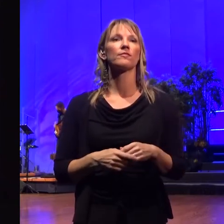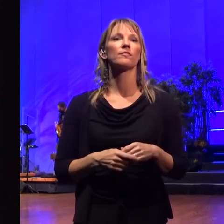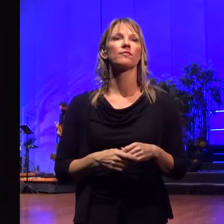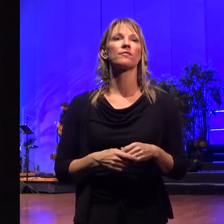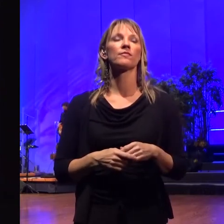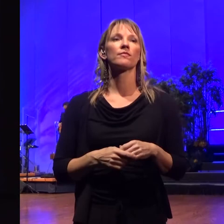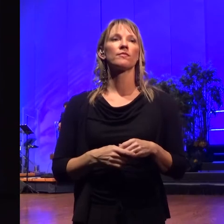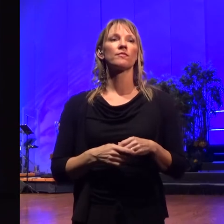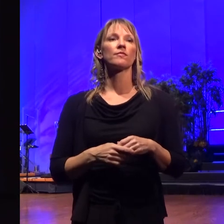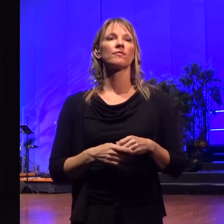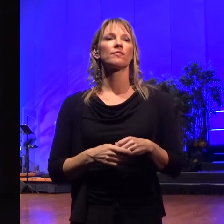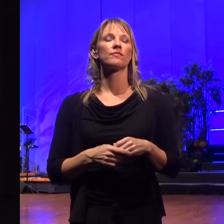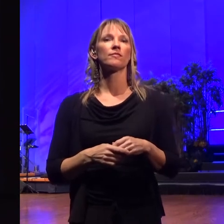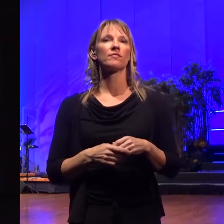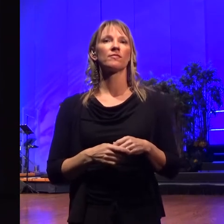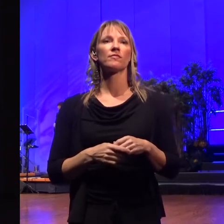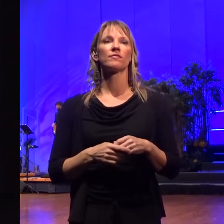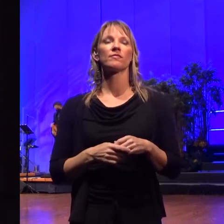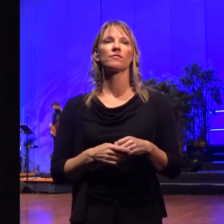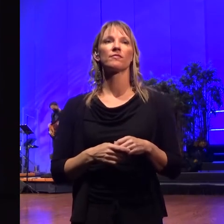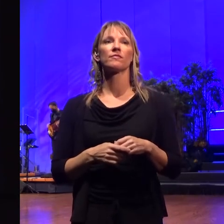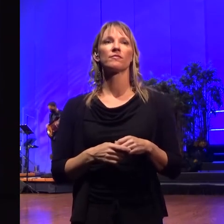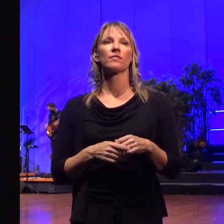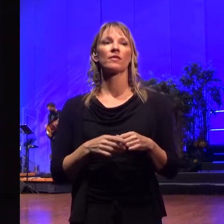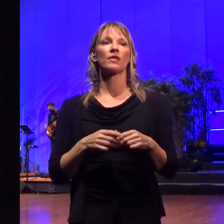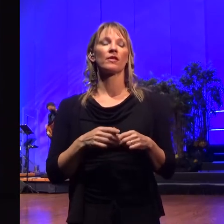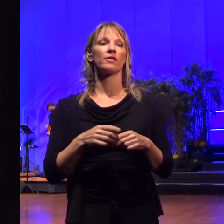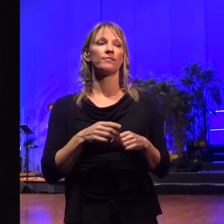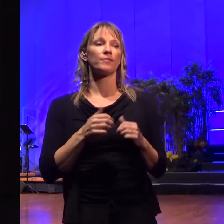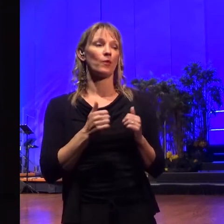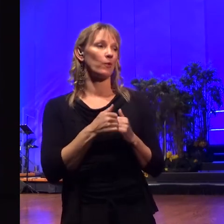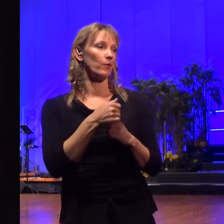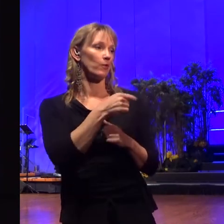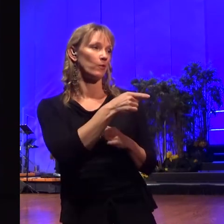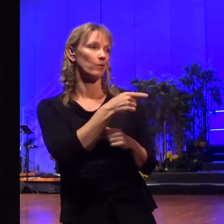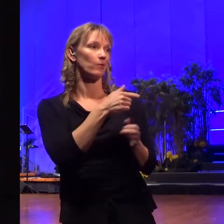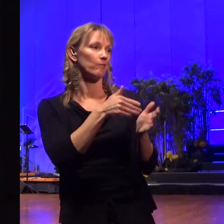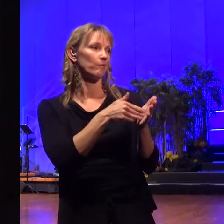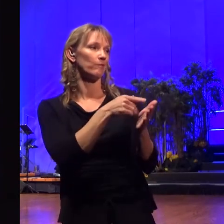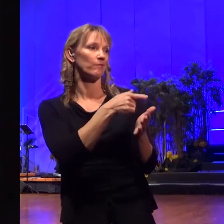I can't win with you.